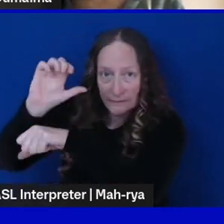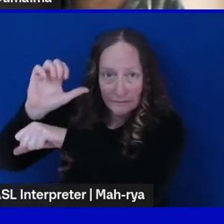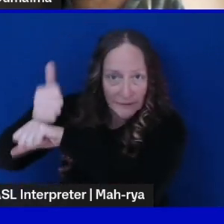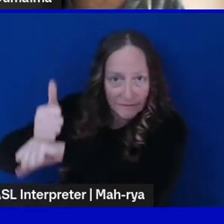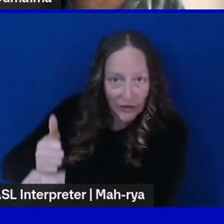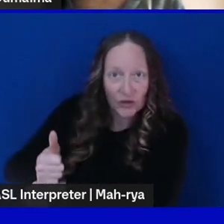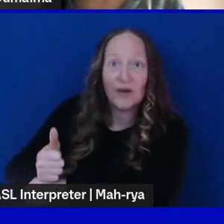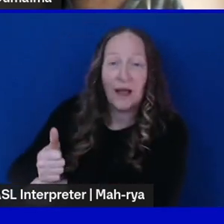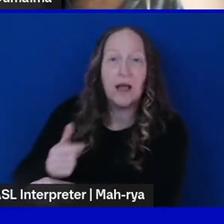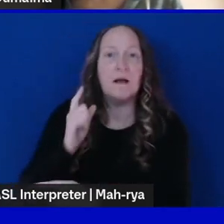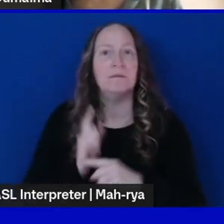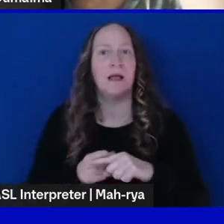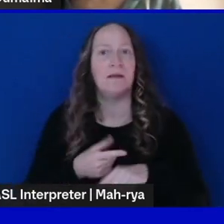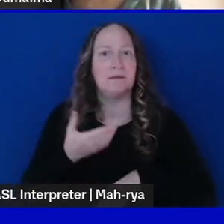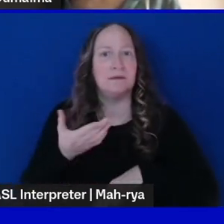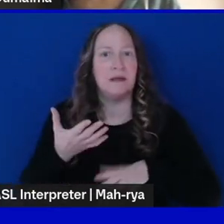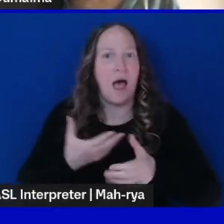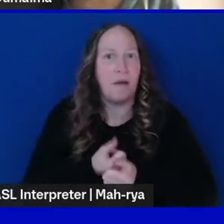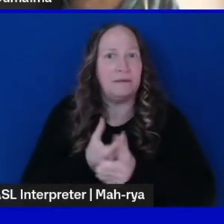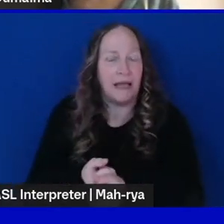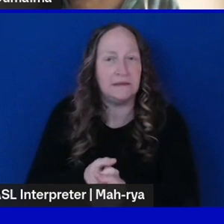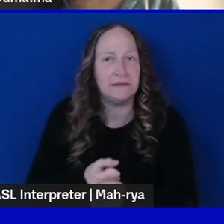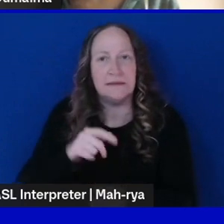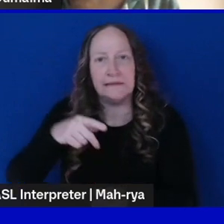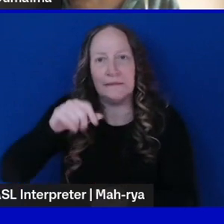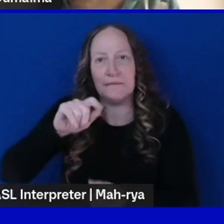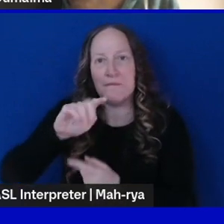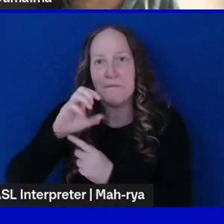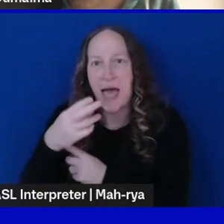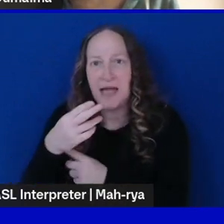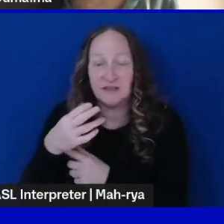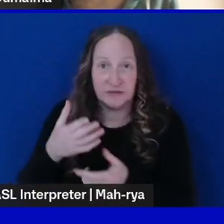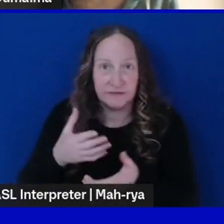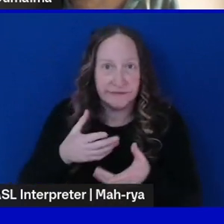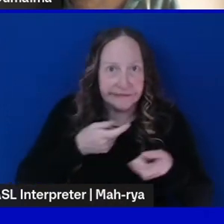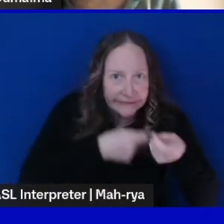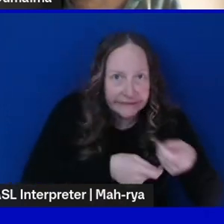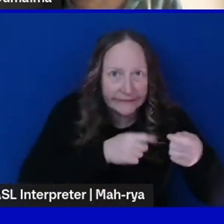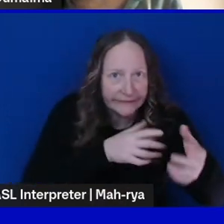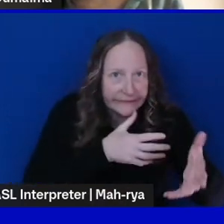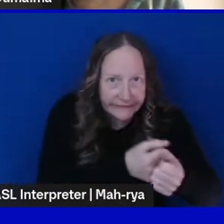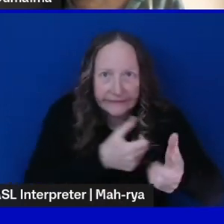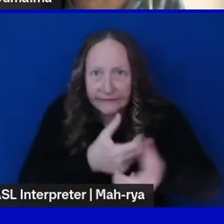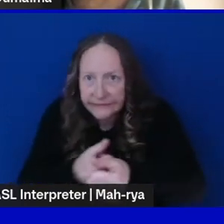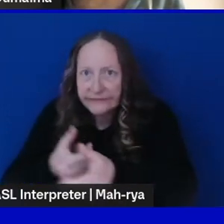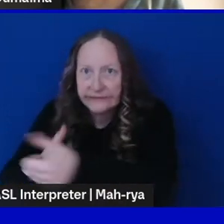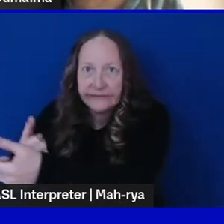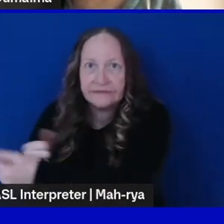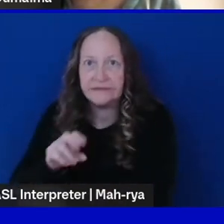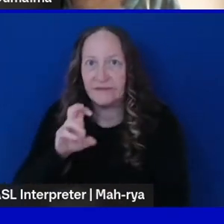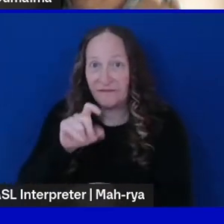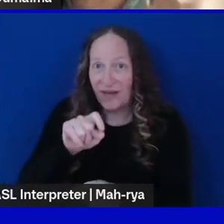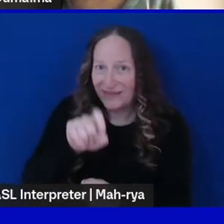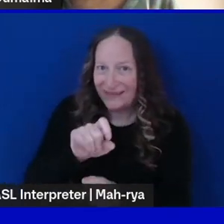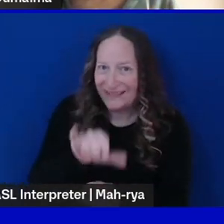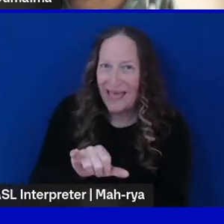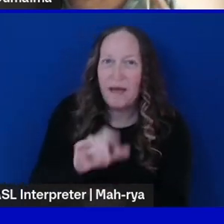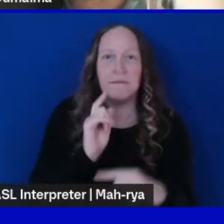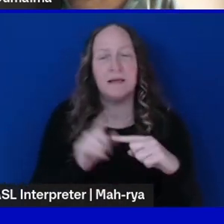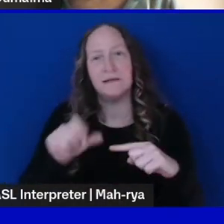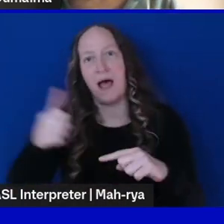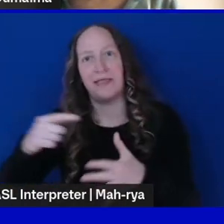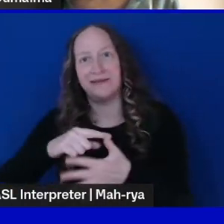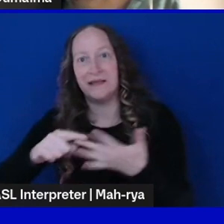patches because, as we know, Vault is not the only thing that needs regular updates to stay secure and efficient.